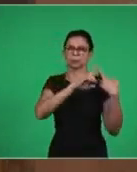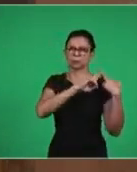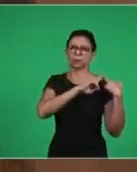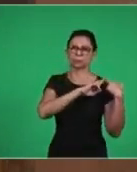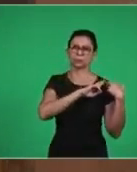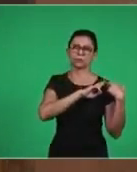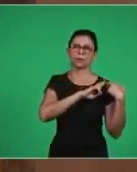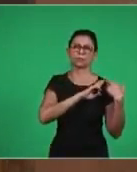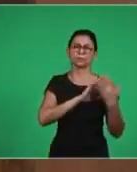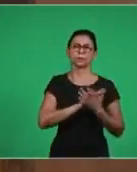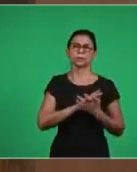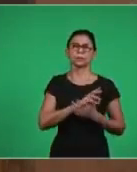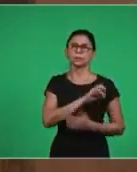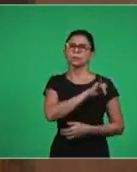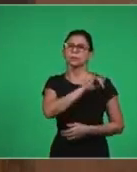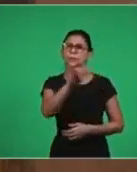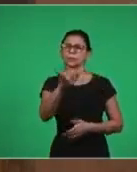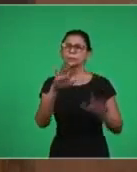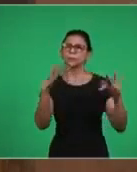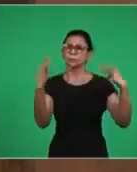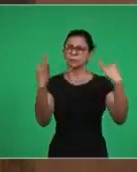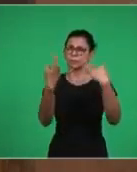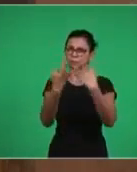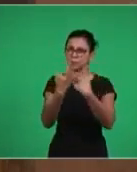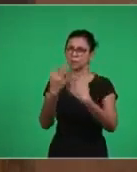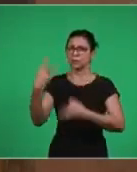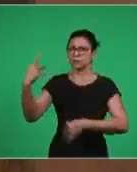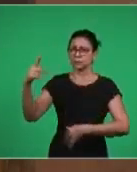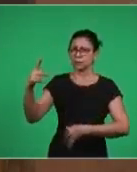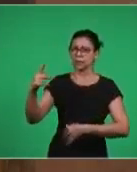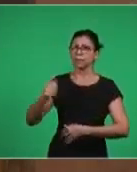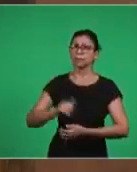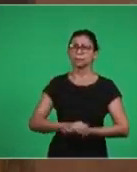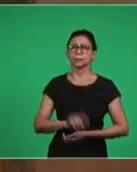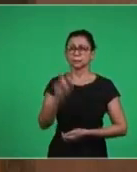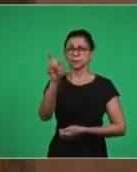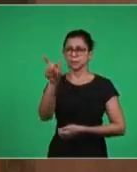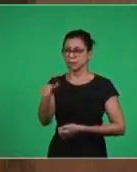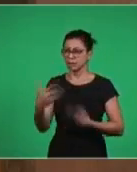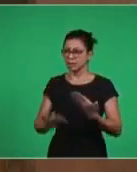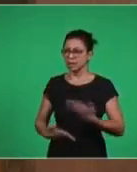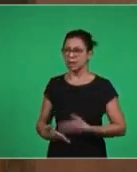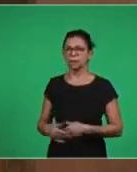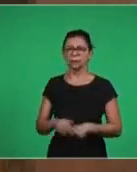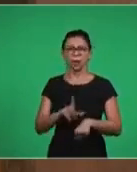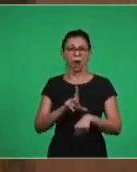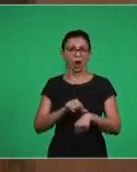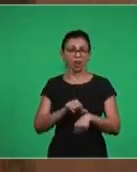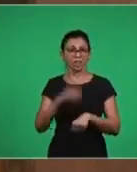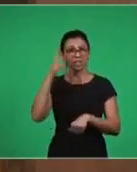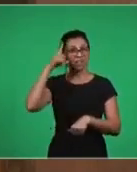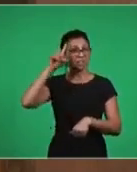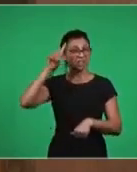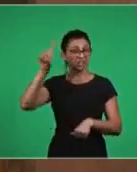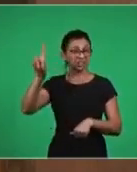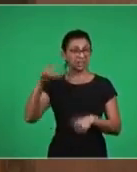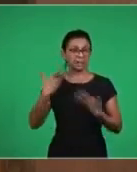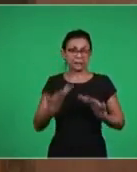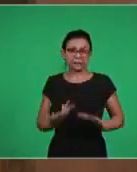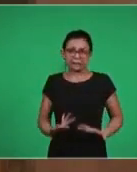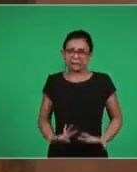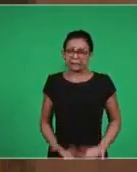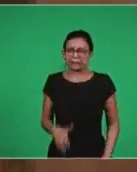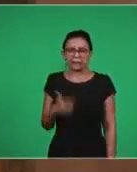are in satellite. I was speaking to their families of their work. They have no time, they have no day, they are not